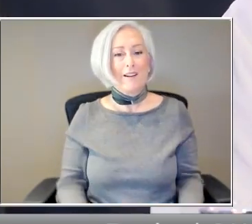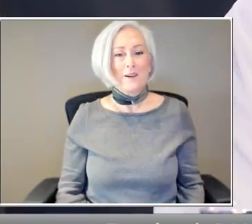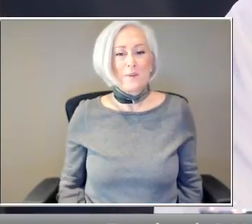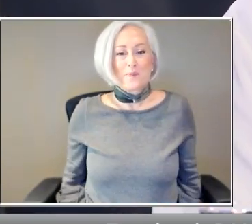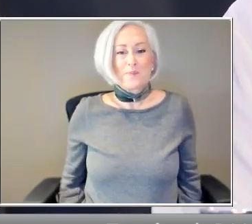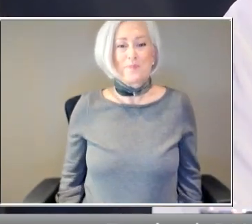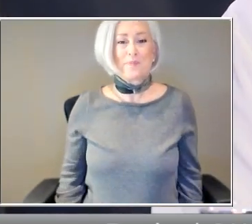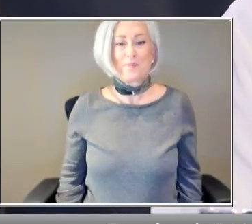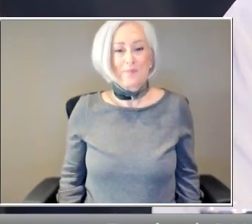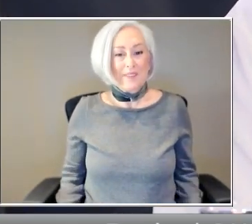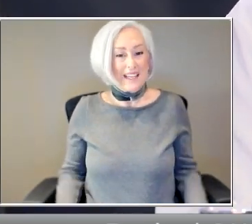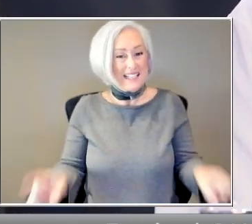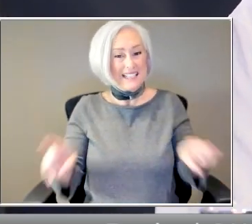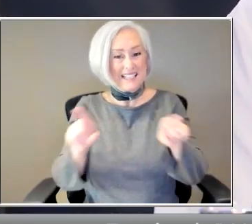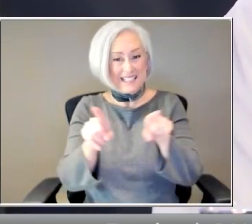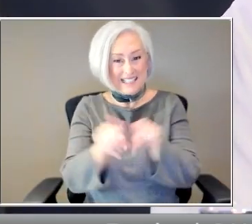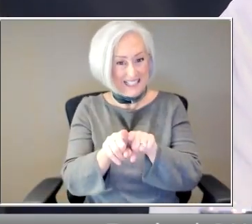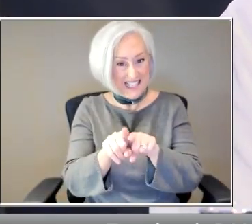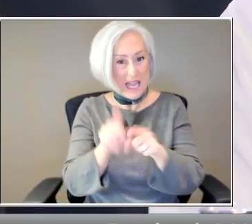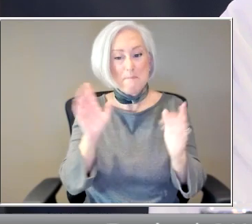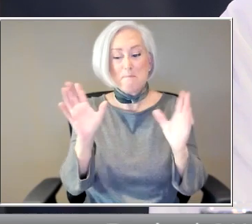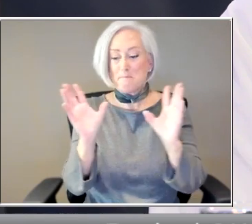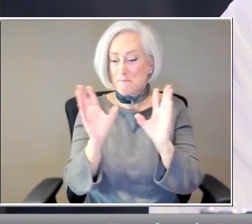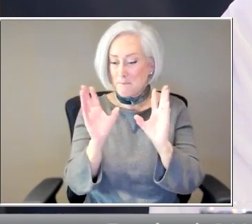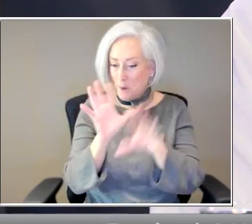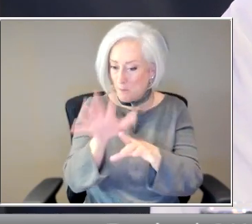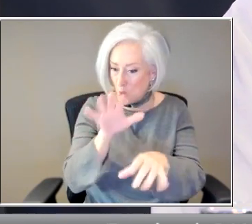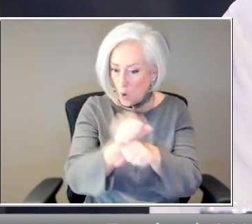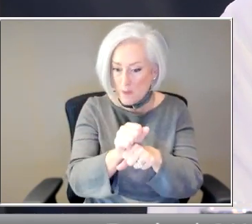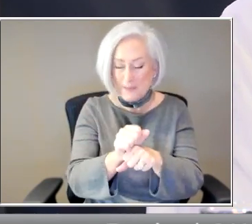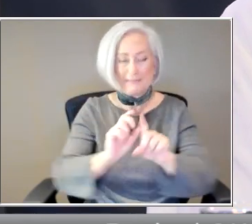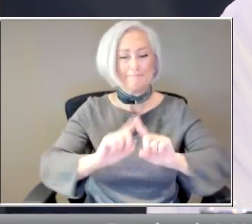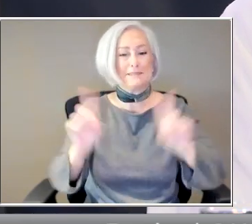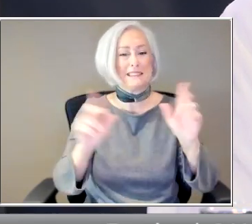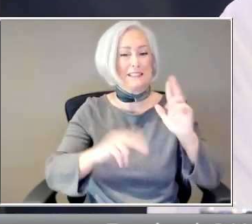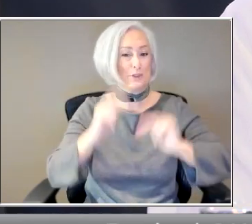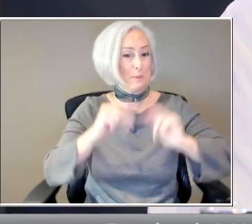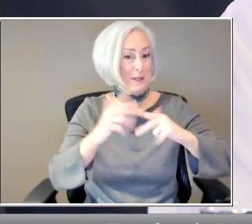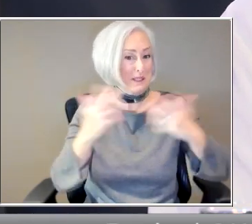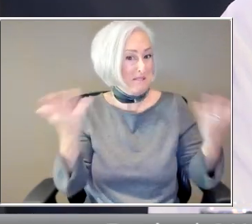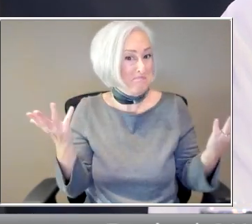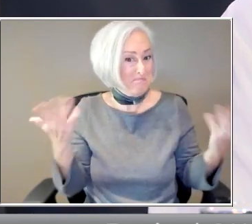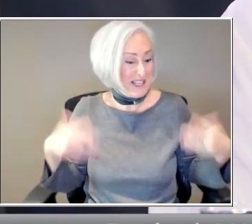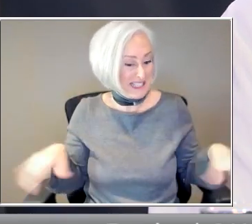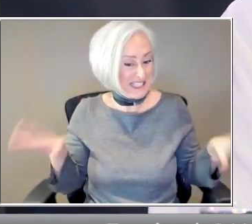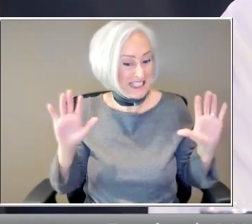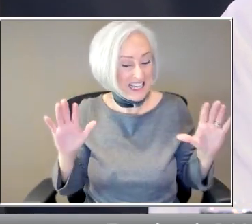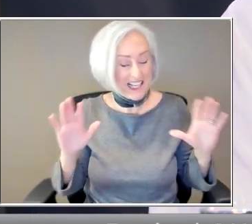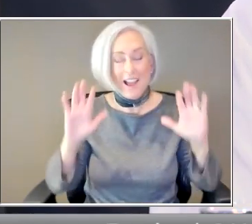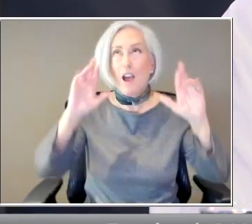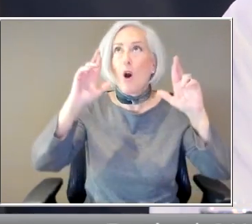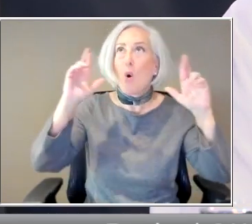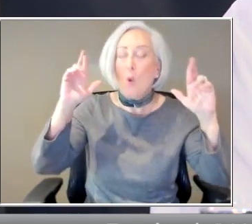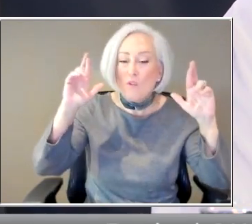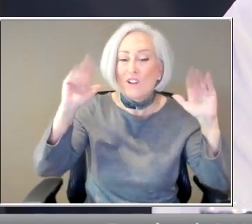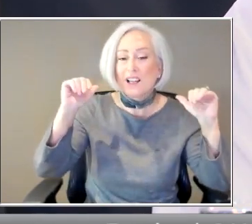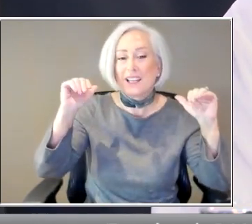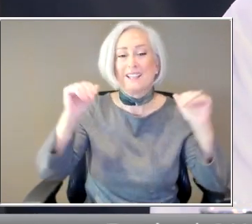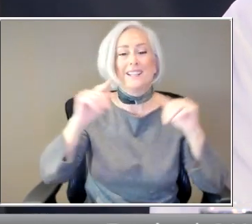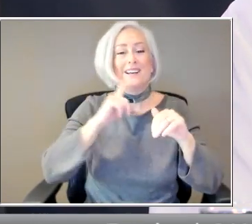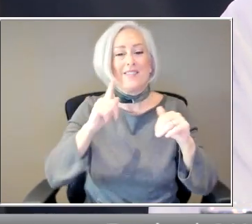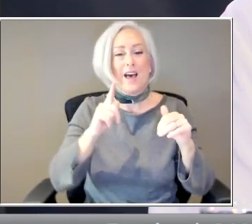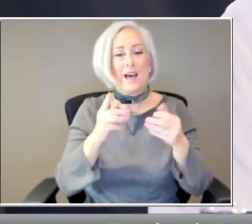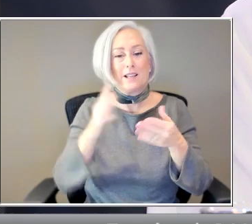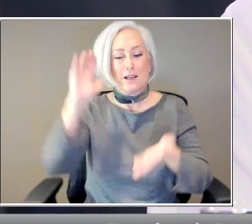me, just a Right. different building. Right. And I think that hopefully alleviates some of the anxiety about Oh my gosh.